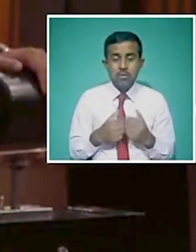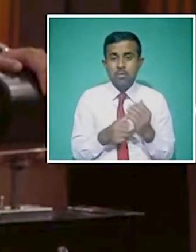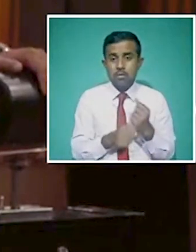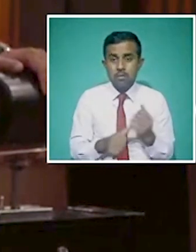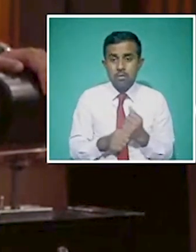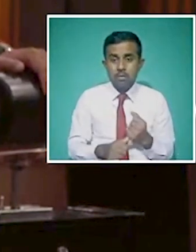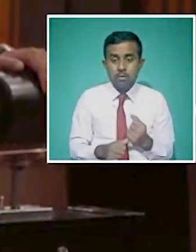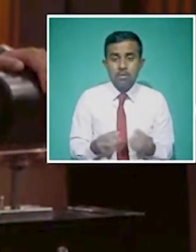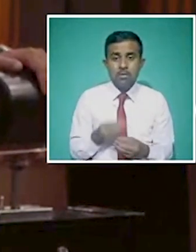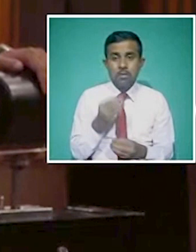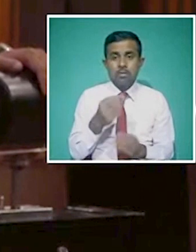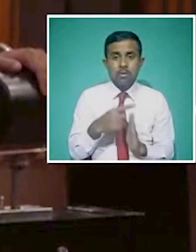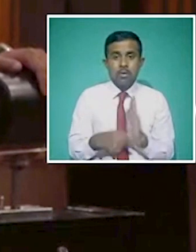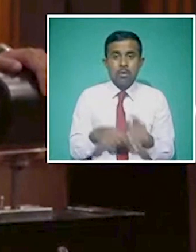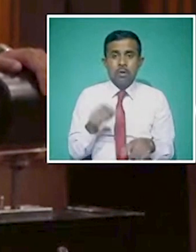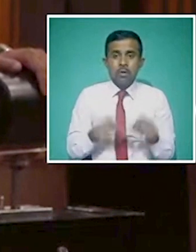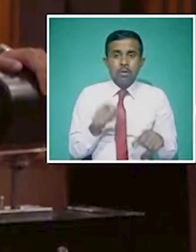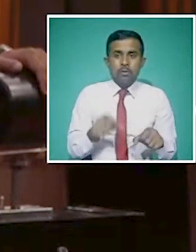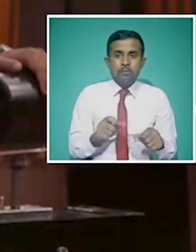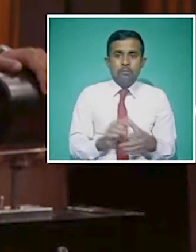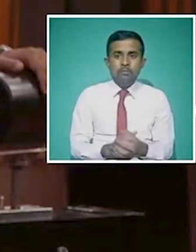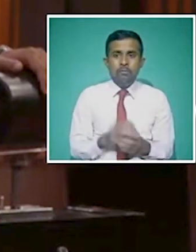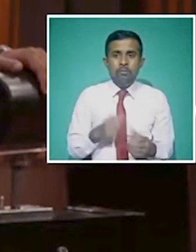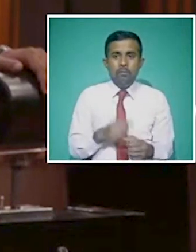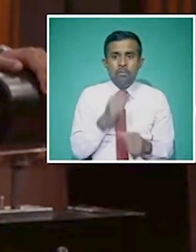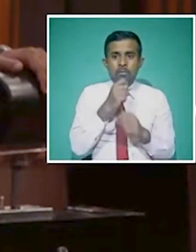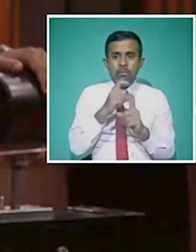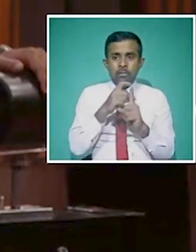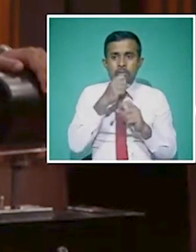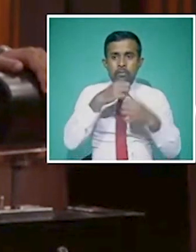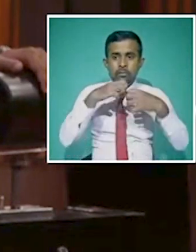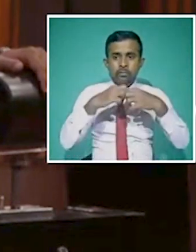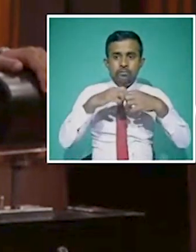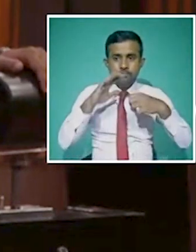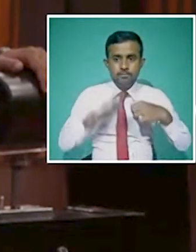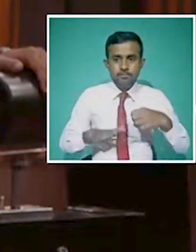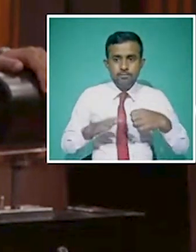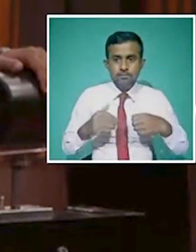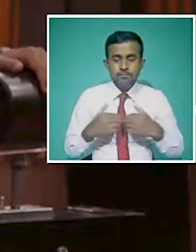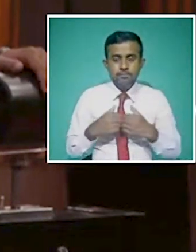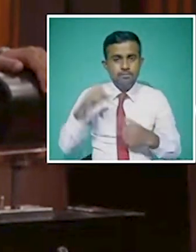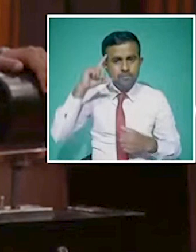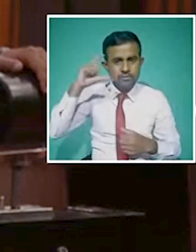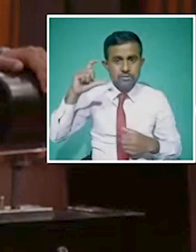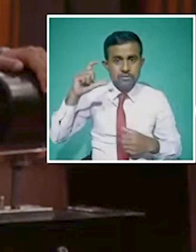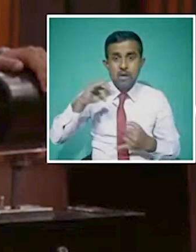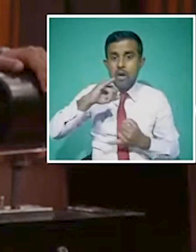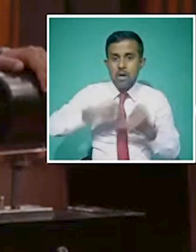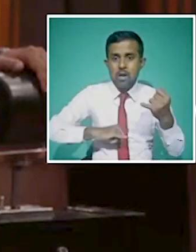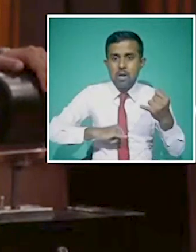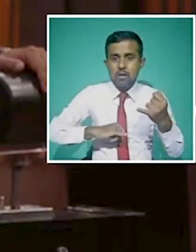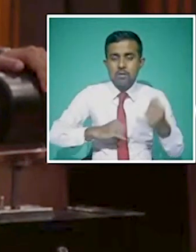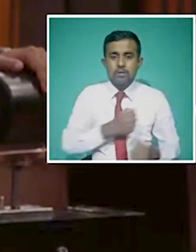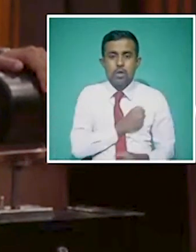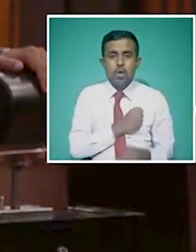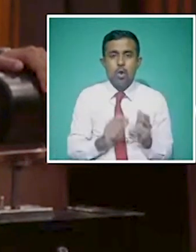Now, it's a very serious matter that the Chinese embassy's Twitter handle is commenting on matters that relate to this country's